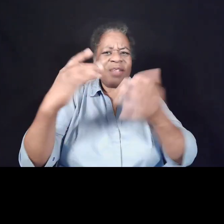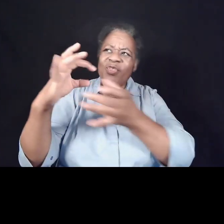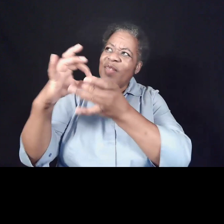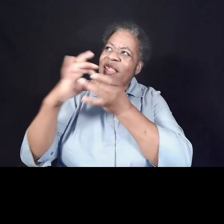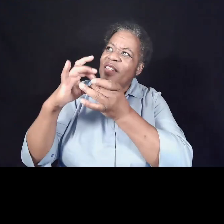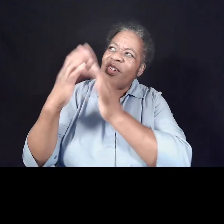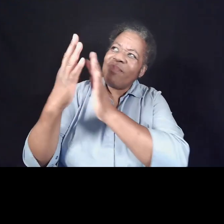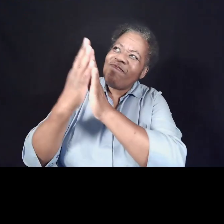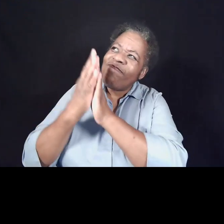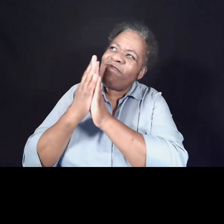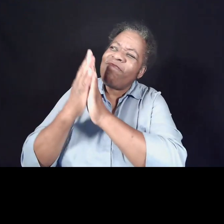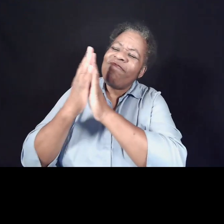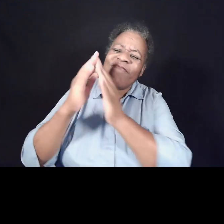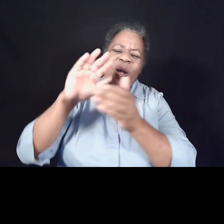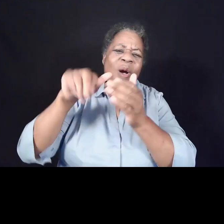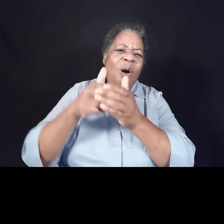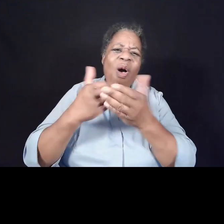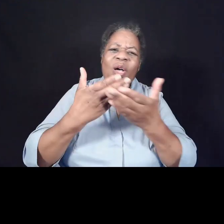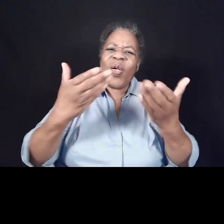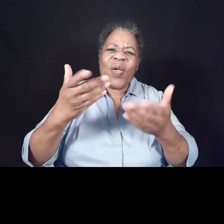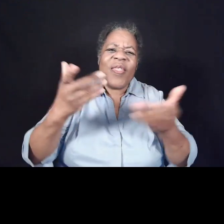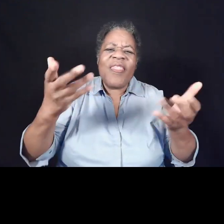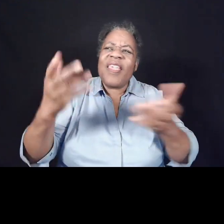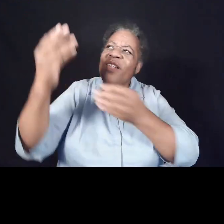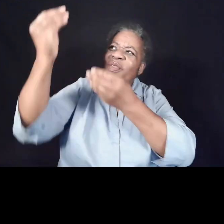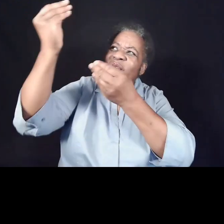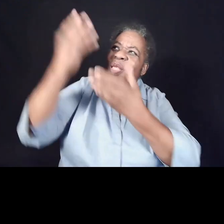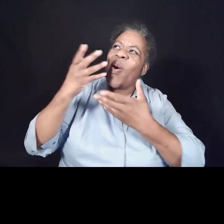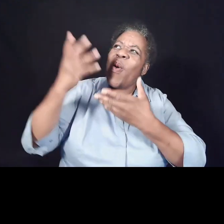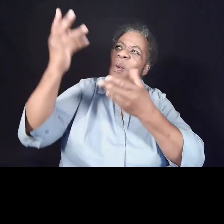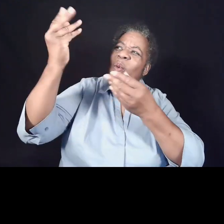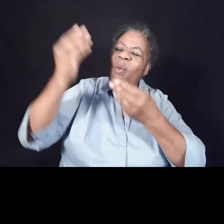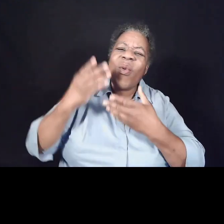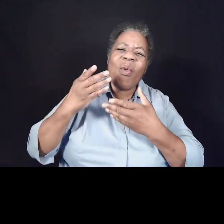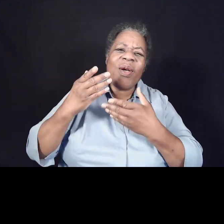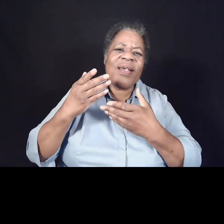which all good things flow.